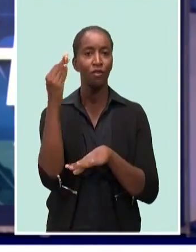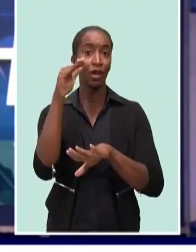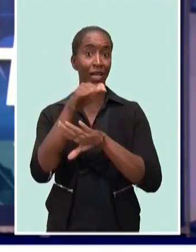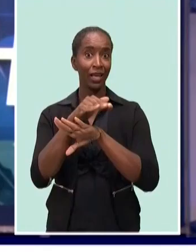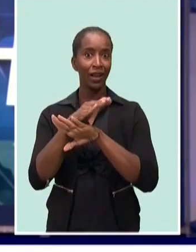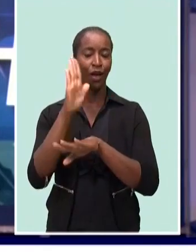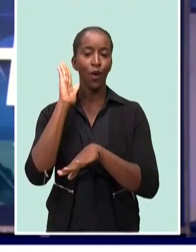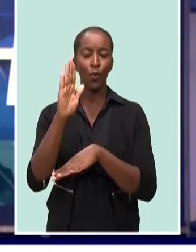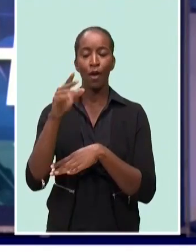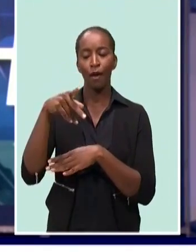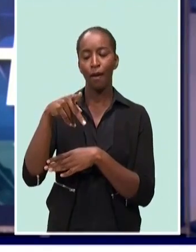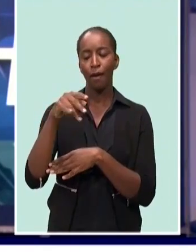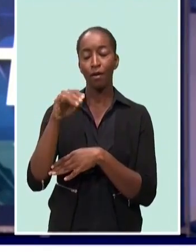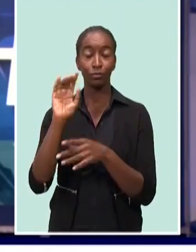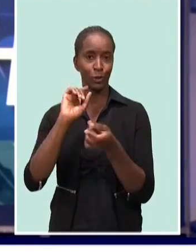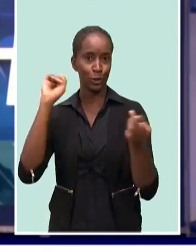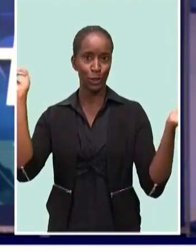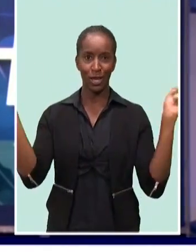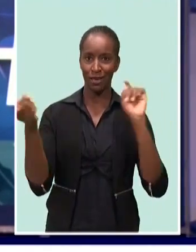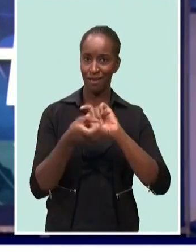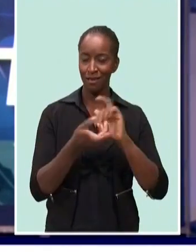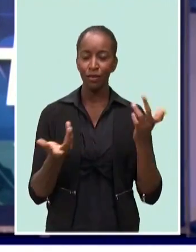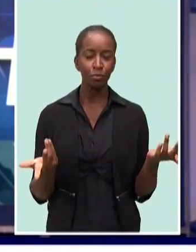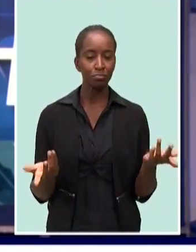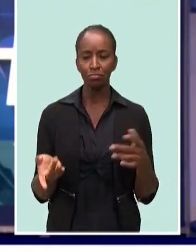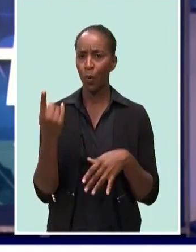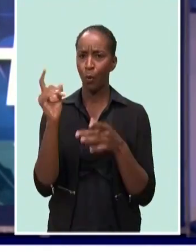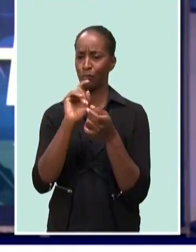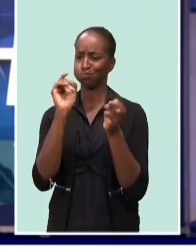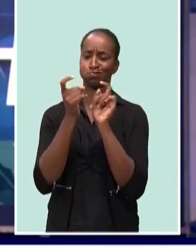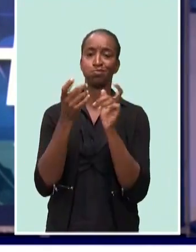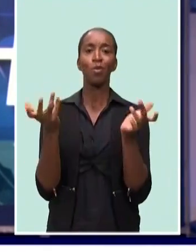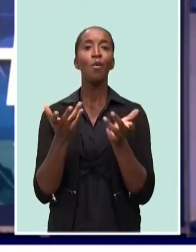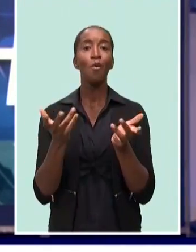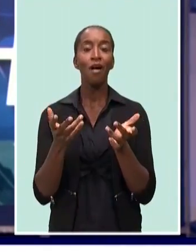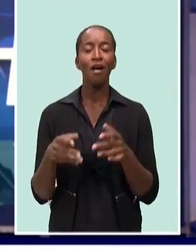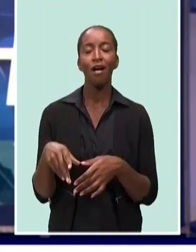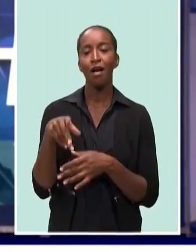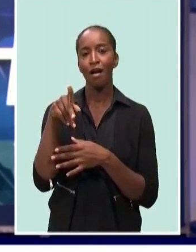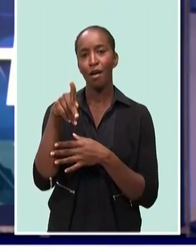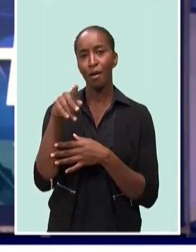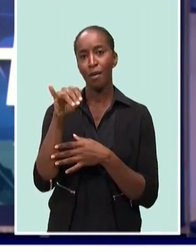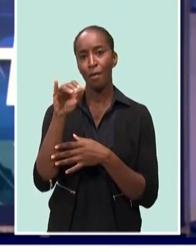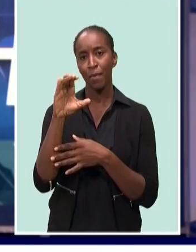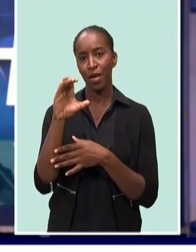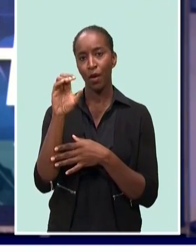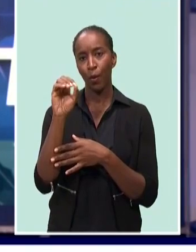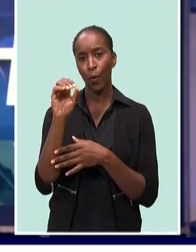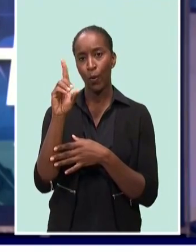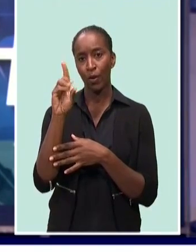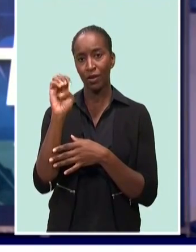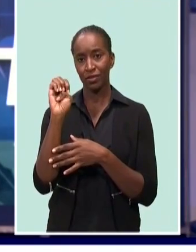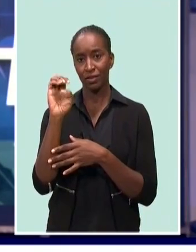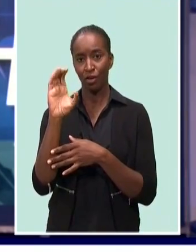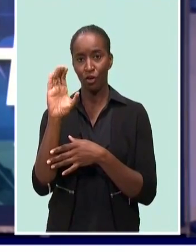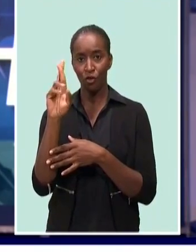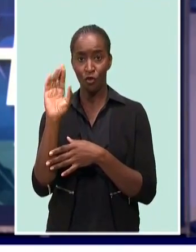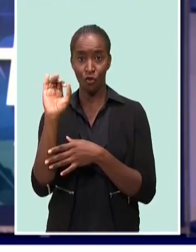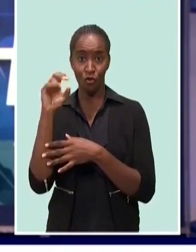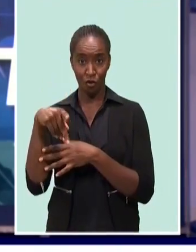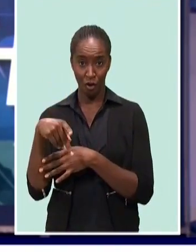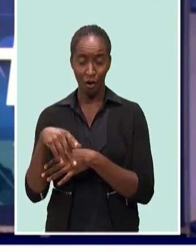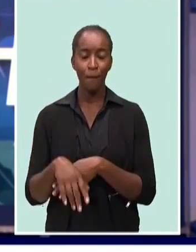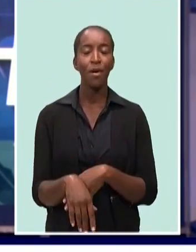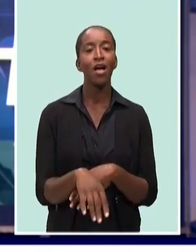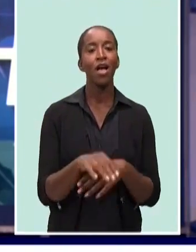Now, one of those changes that has been sparking the most debate is the scrapping of the Pick of the Crop semi-finals and the contestants